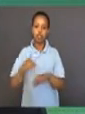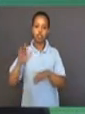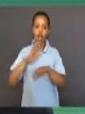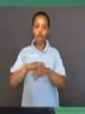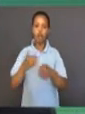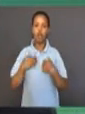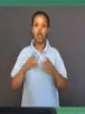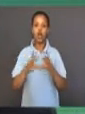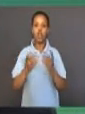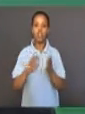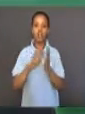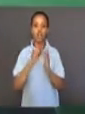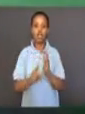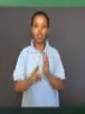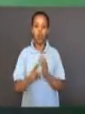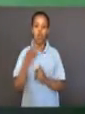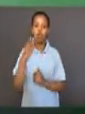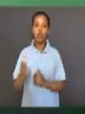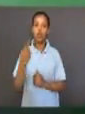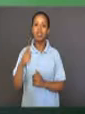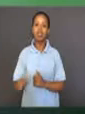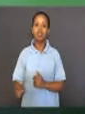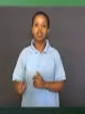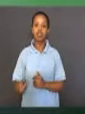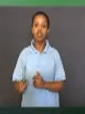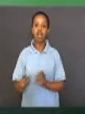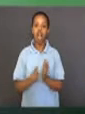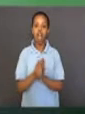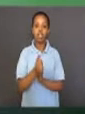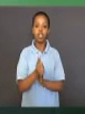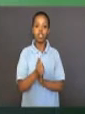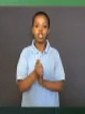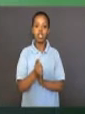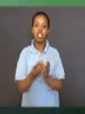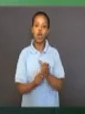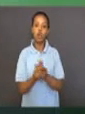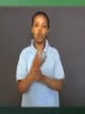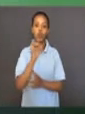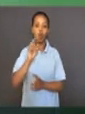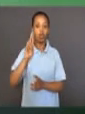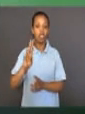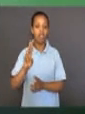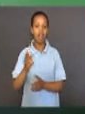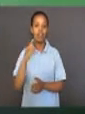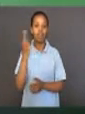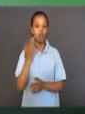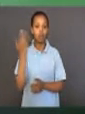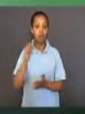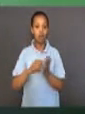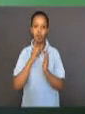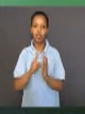algae had produced. It was not until 2.4 billion